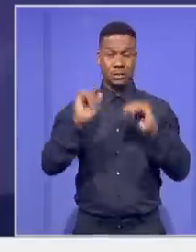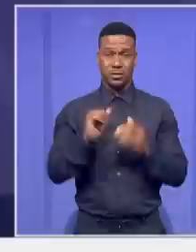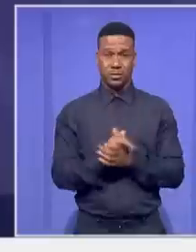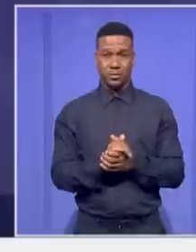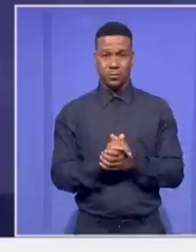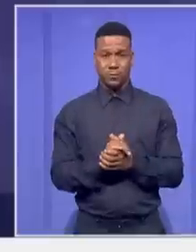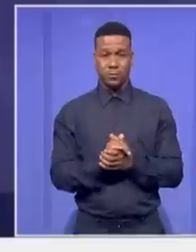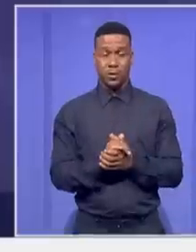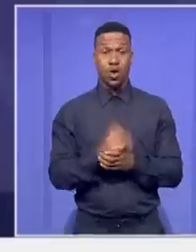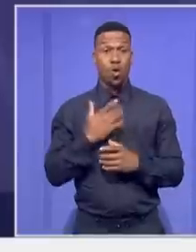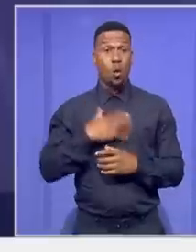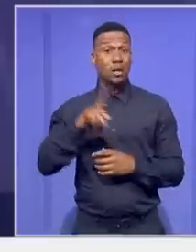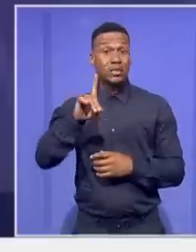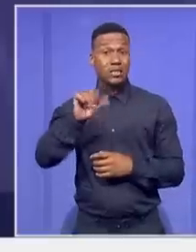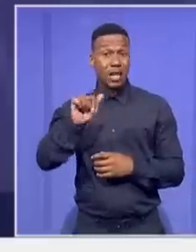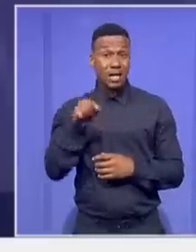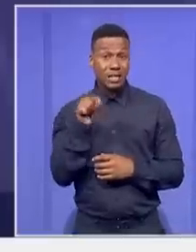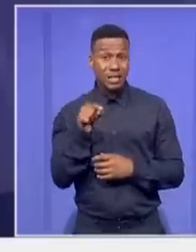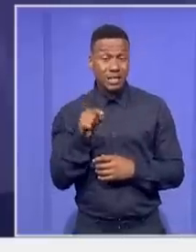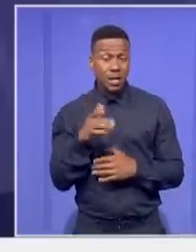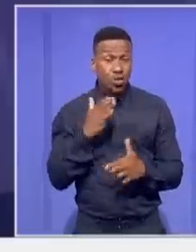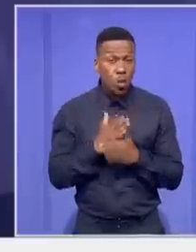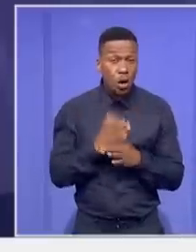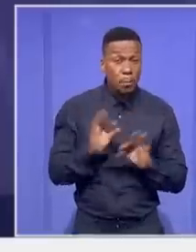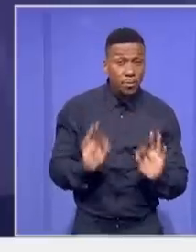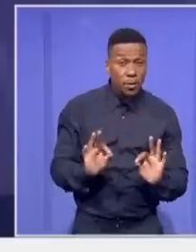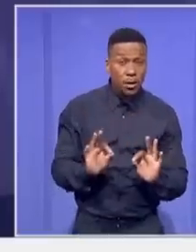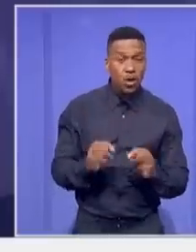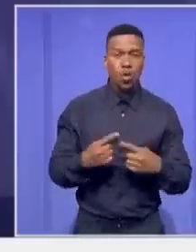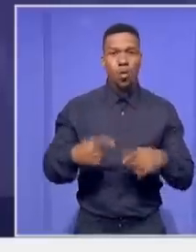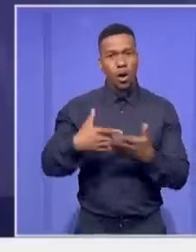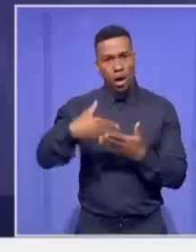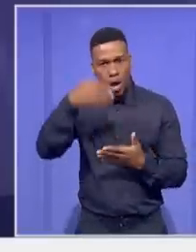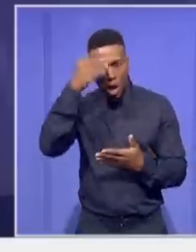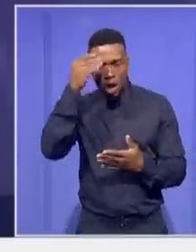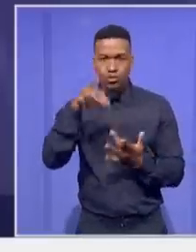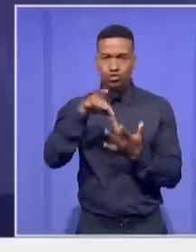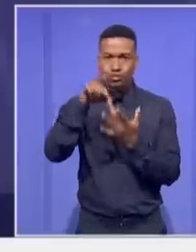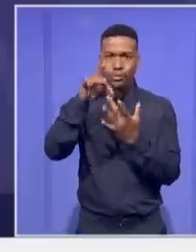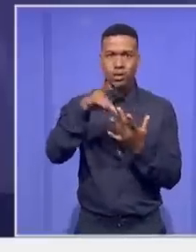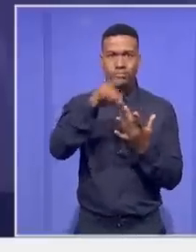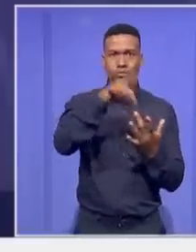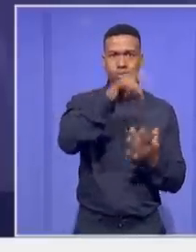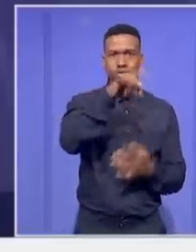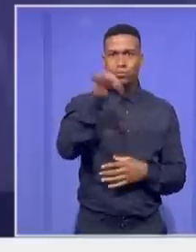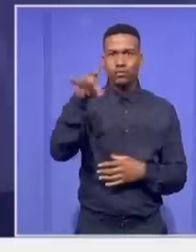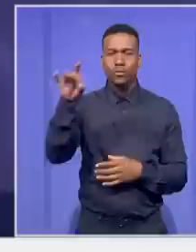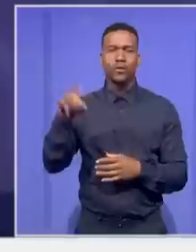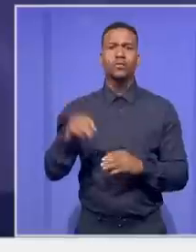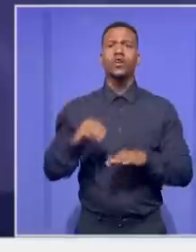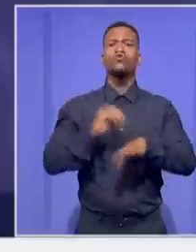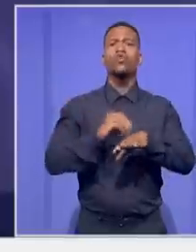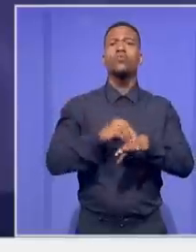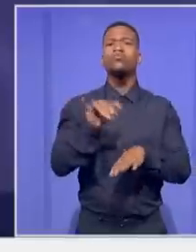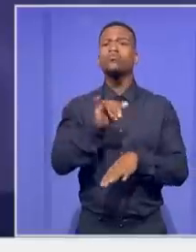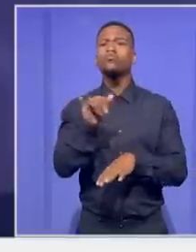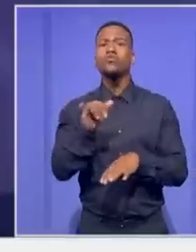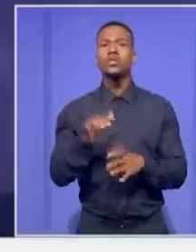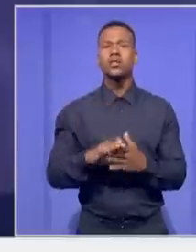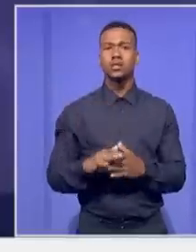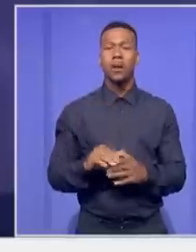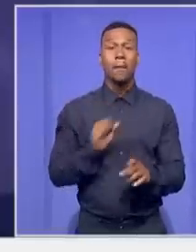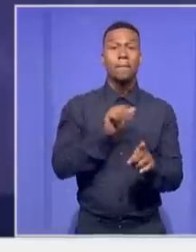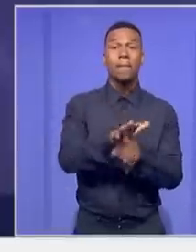to be effective and relevant, we'd have to learn to pick the issues by the impact that they would have on the lives of ordinary